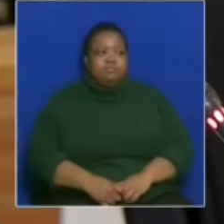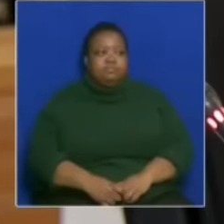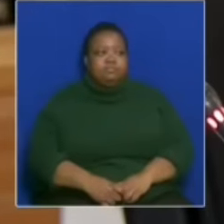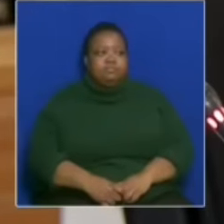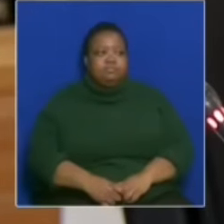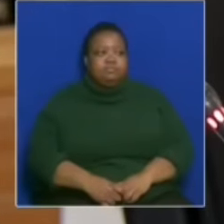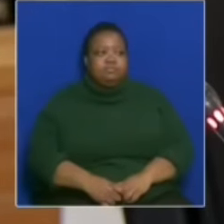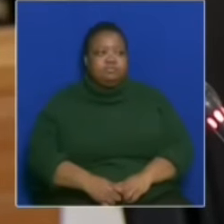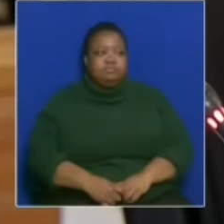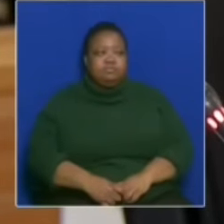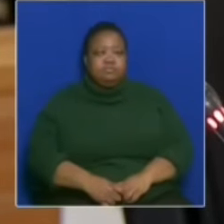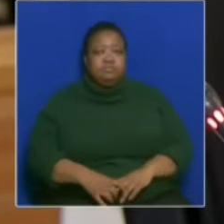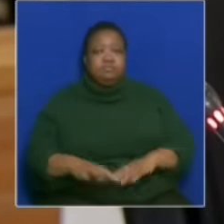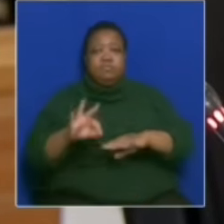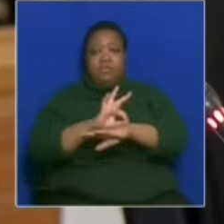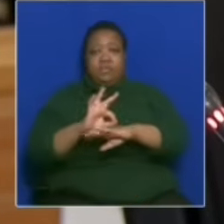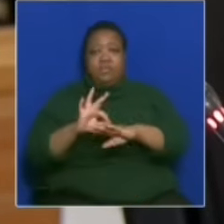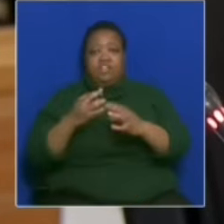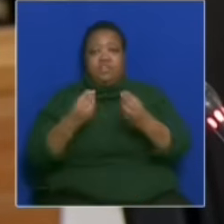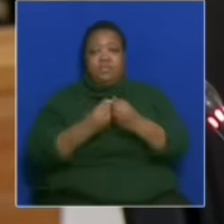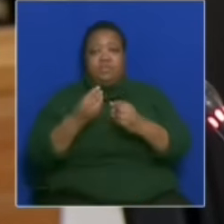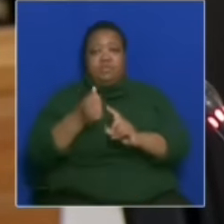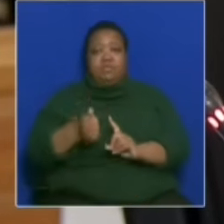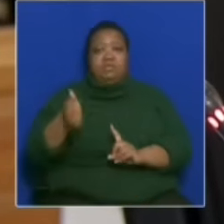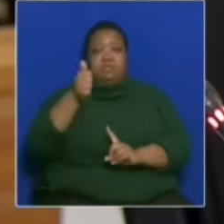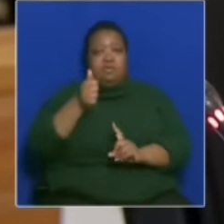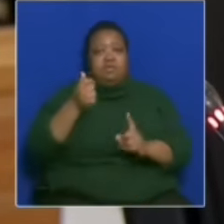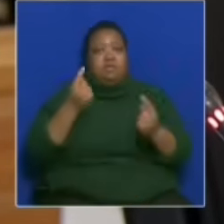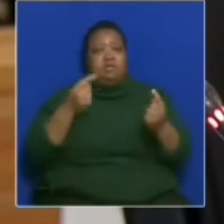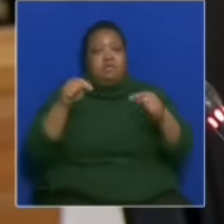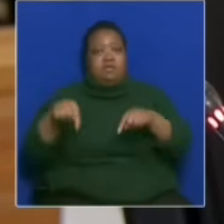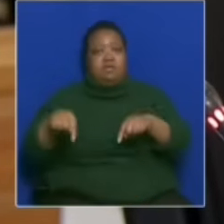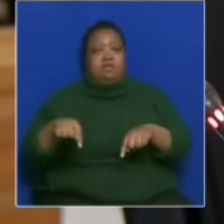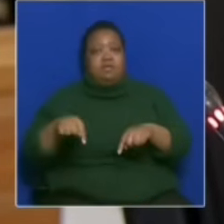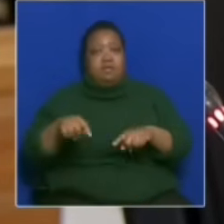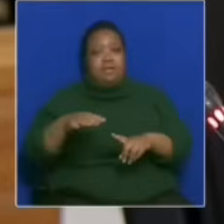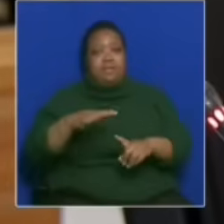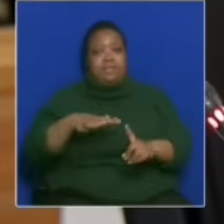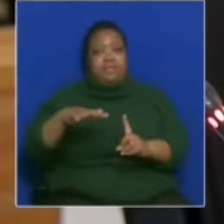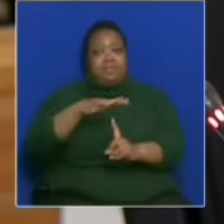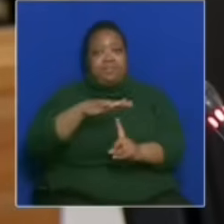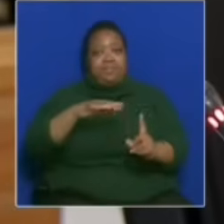Arrange with the general so that you can come there.